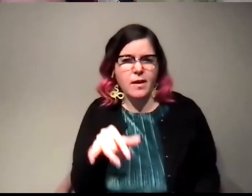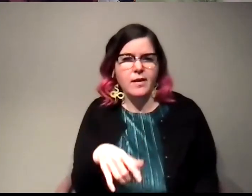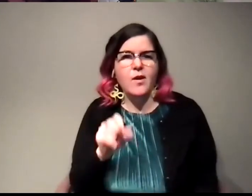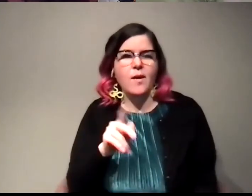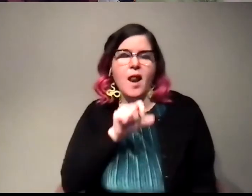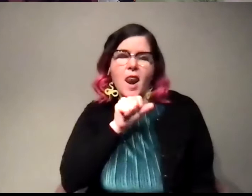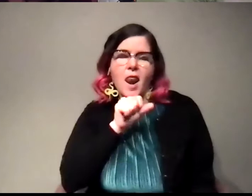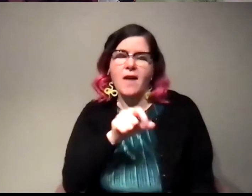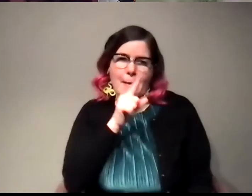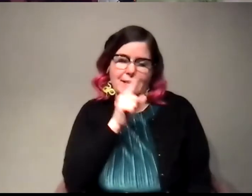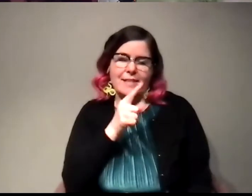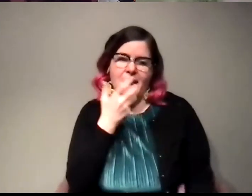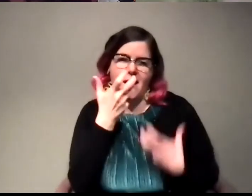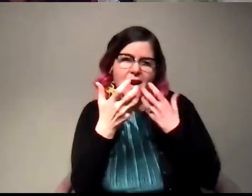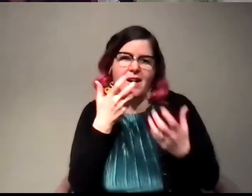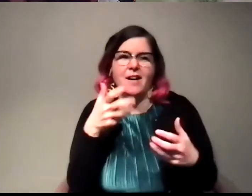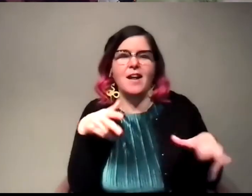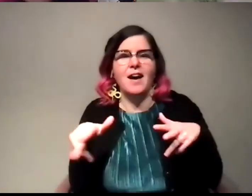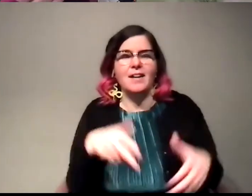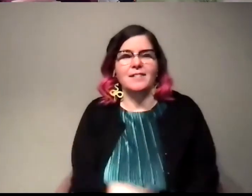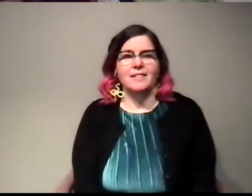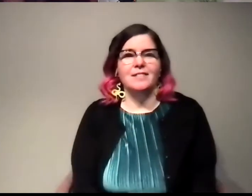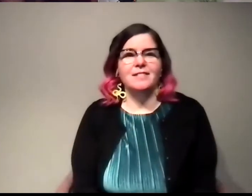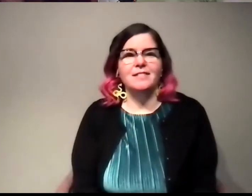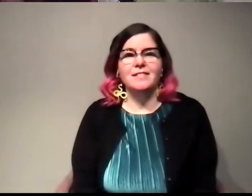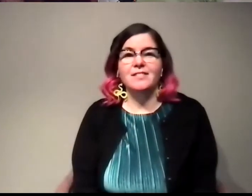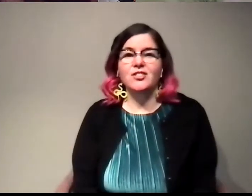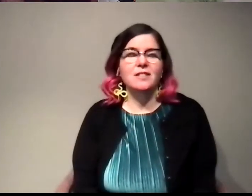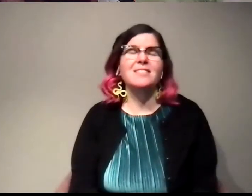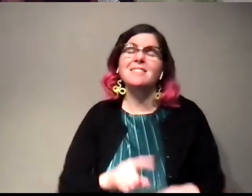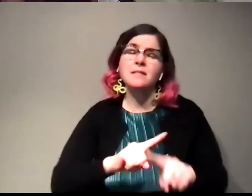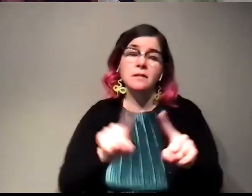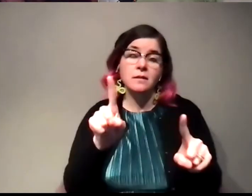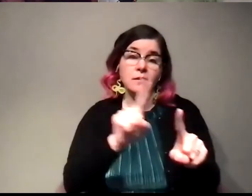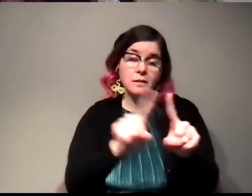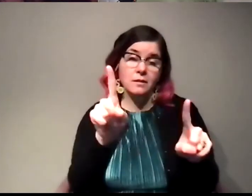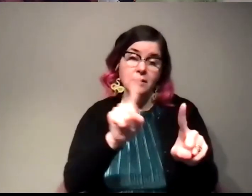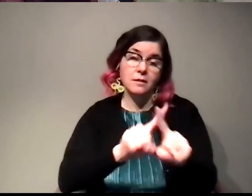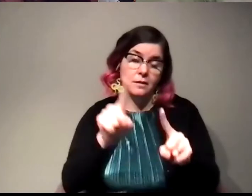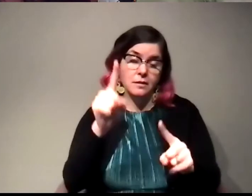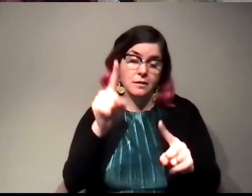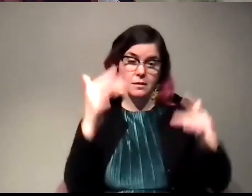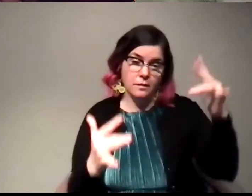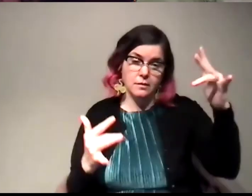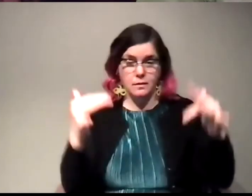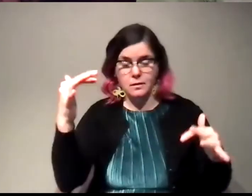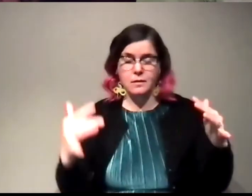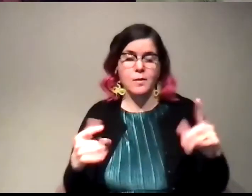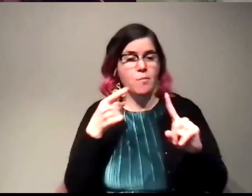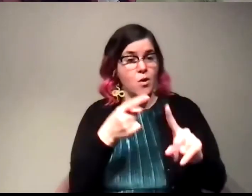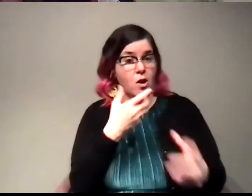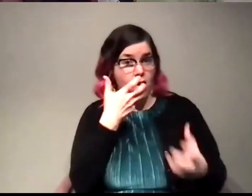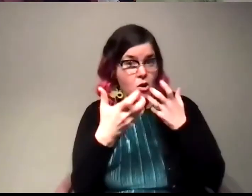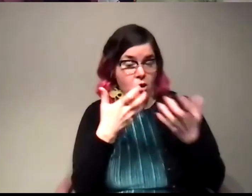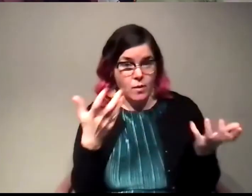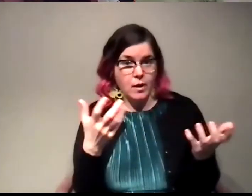to imitate these for the people that come on my hikes. Just a dazzling variety of sounds. So the more variety, the better, because the point of these calls